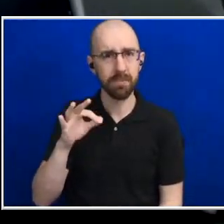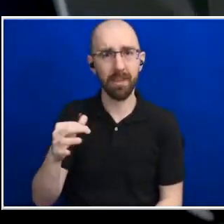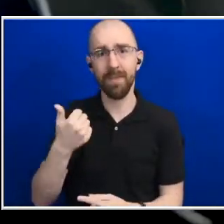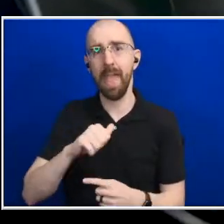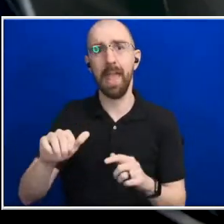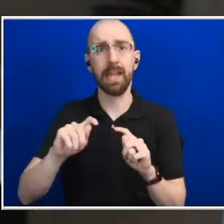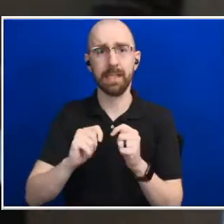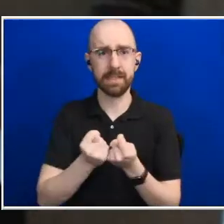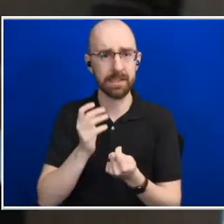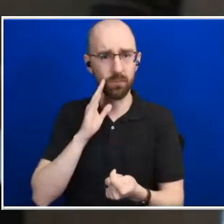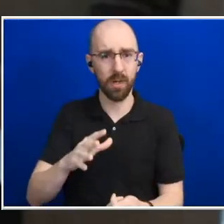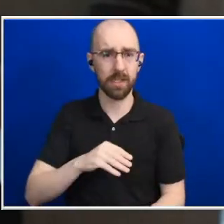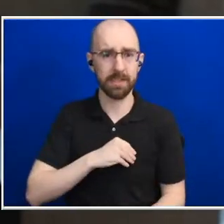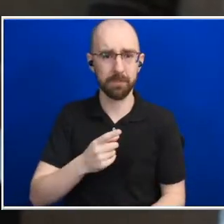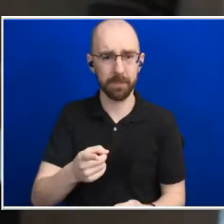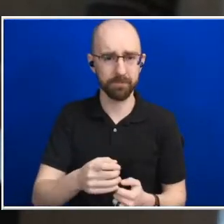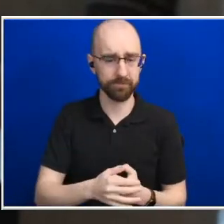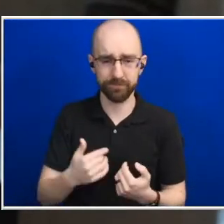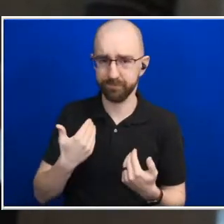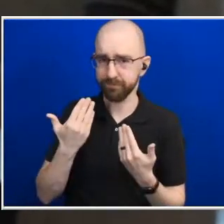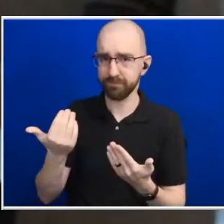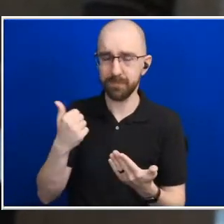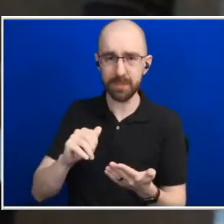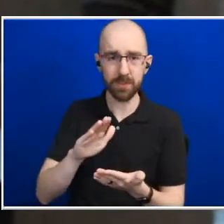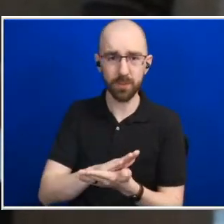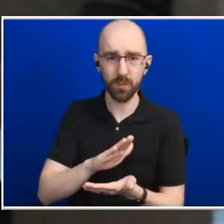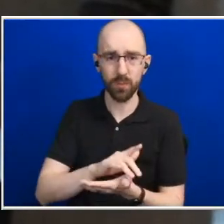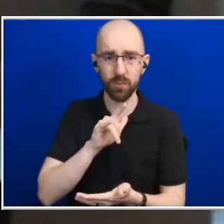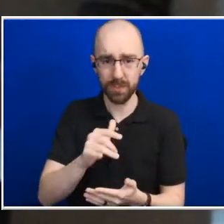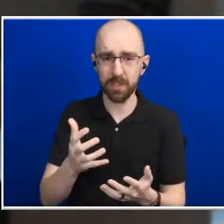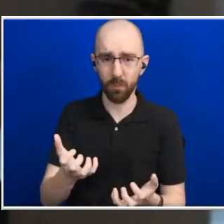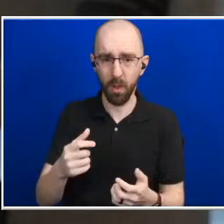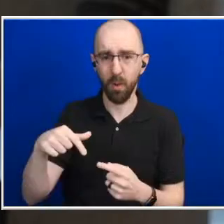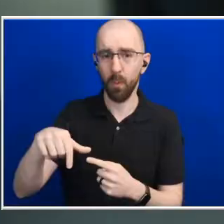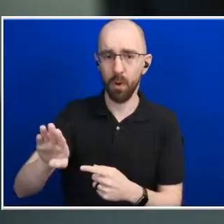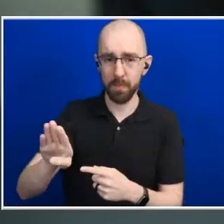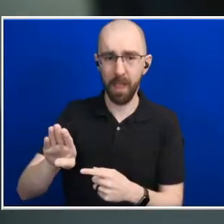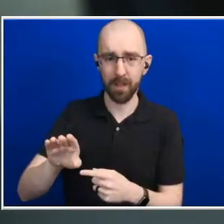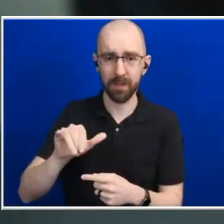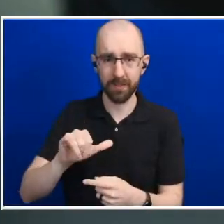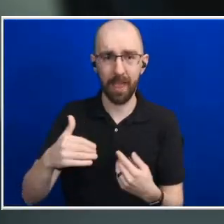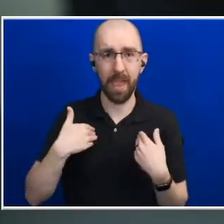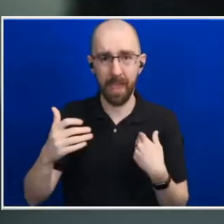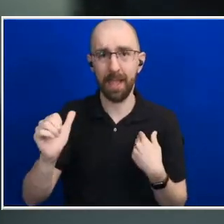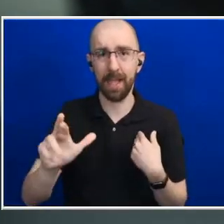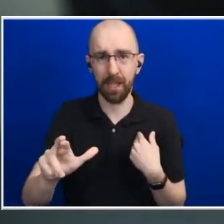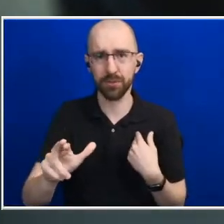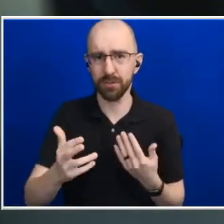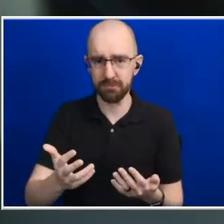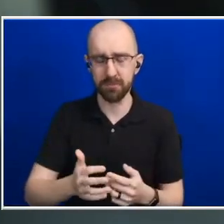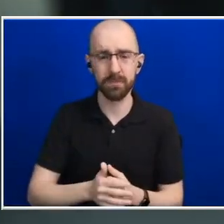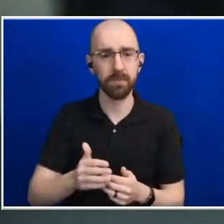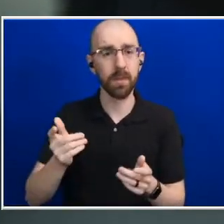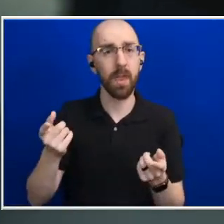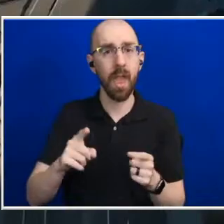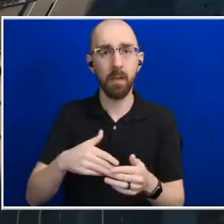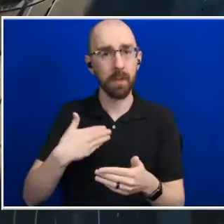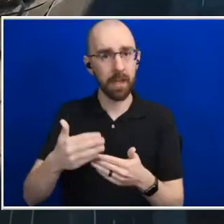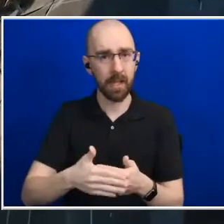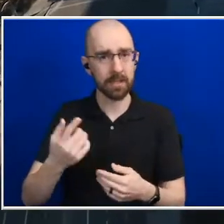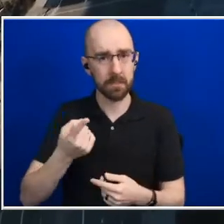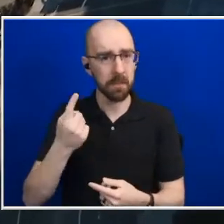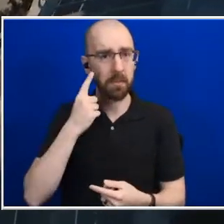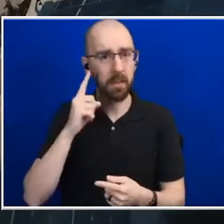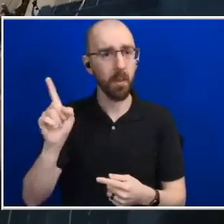I don't know if any of the schools are really gonna want a quarterback that had cancer. What happened next is something you might think could only happen